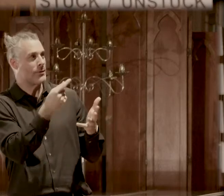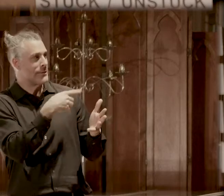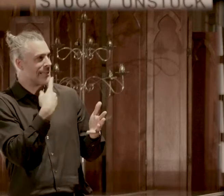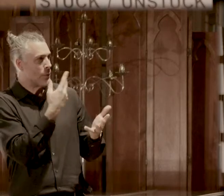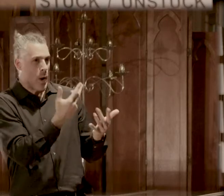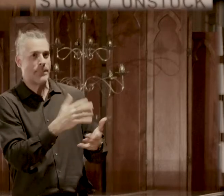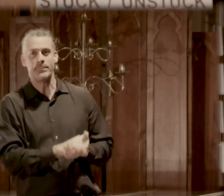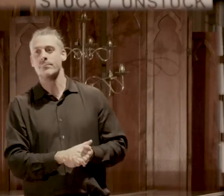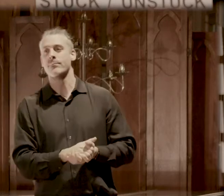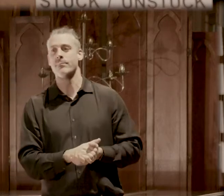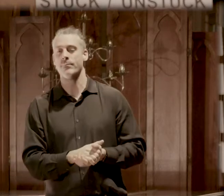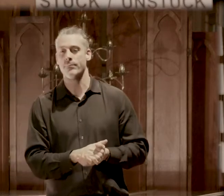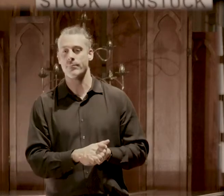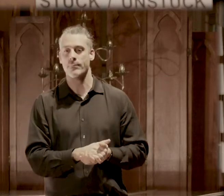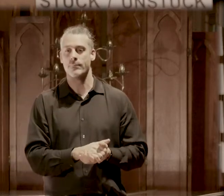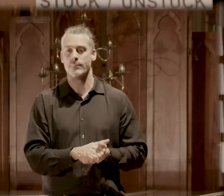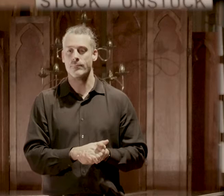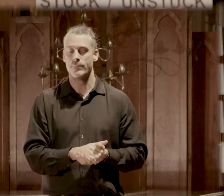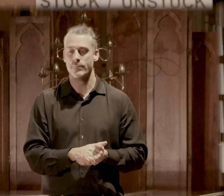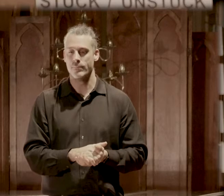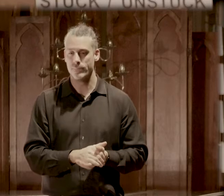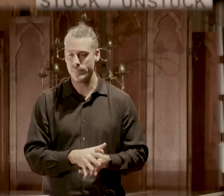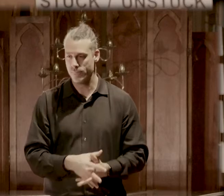that. Just wait right here, Coop.